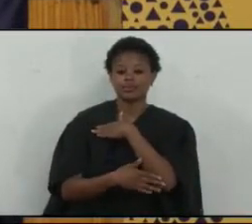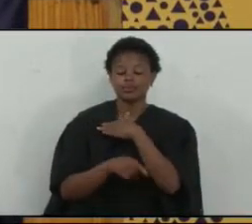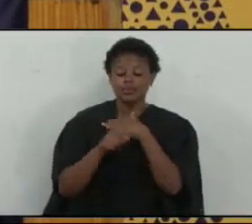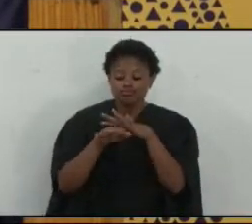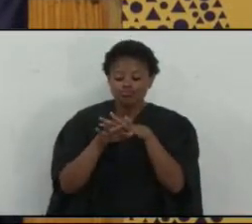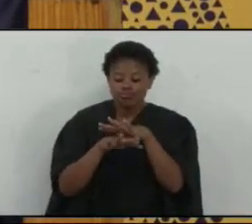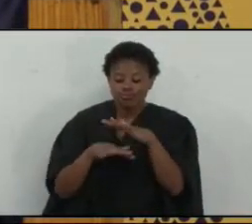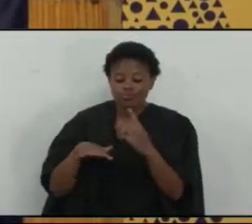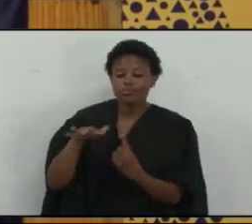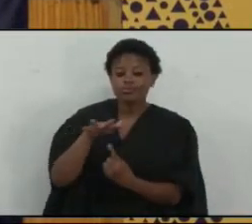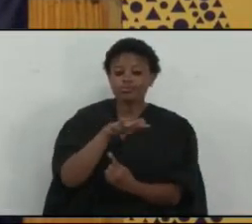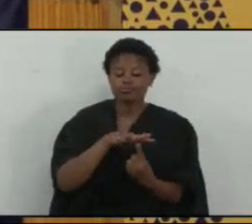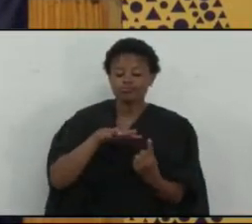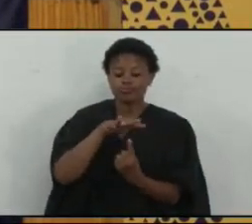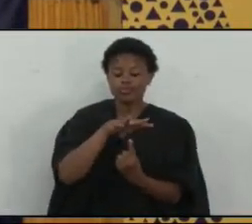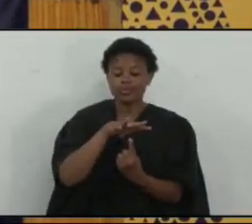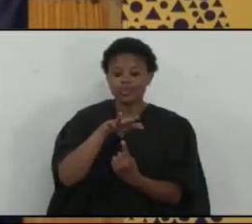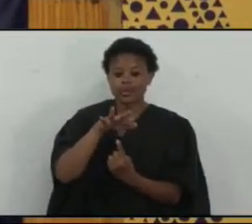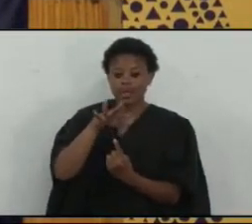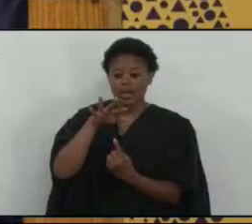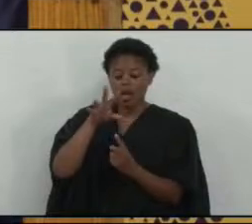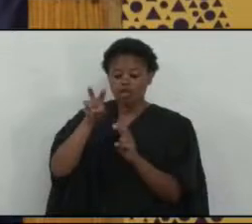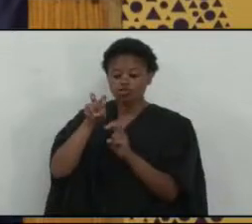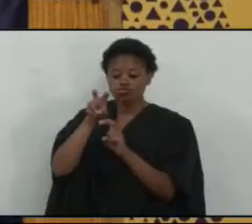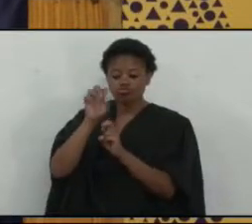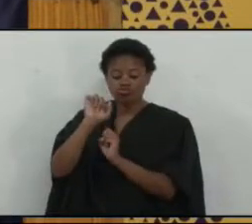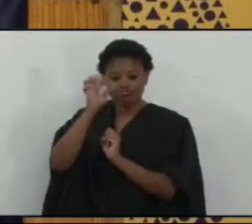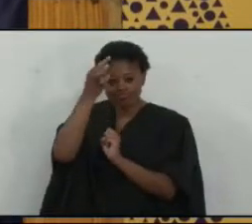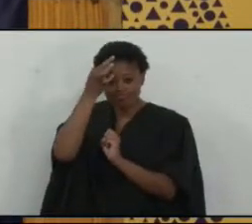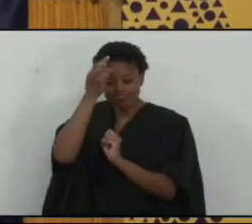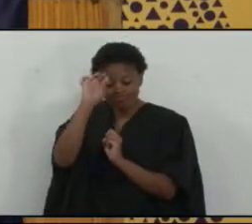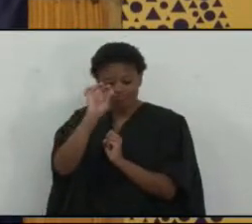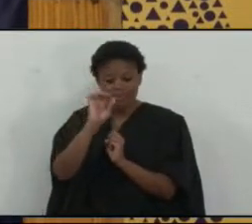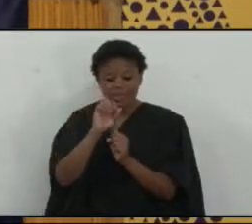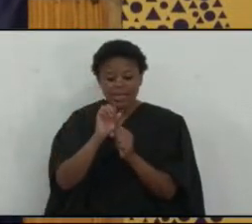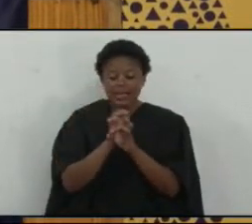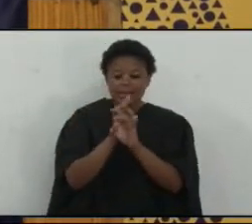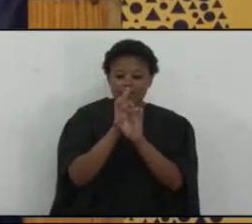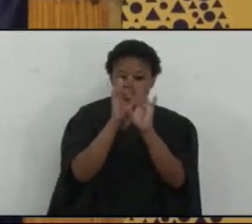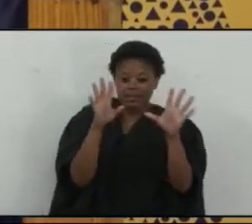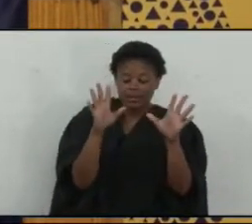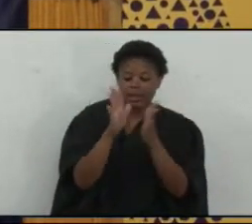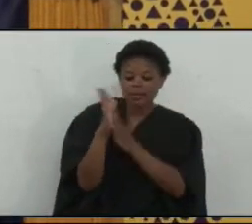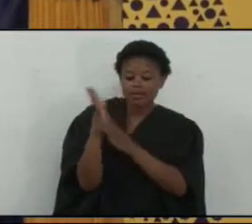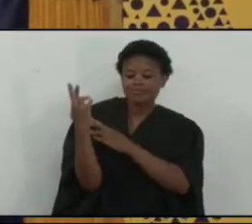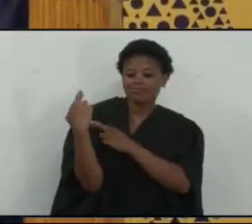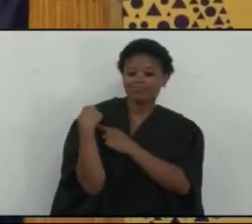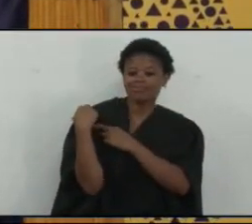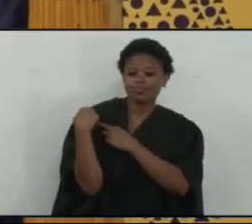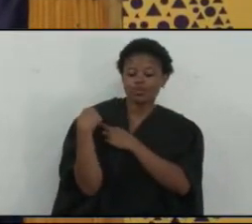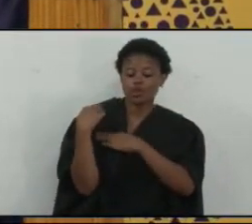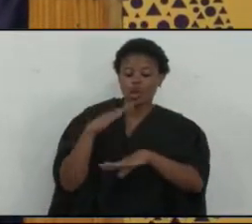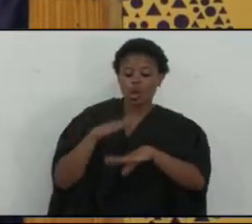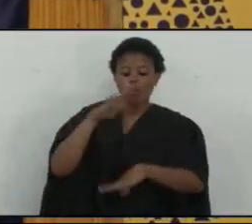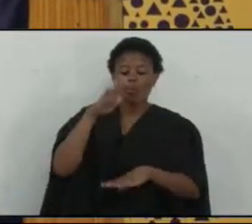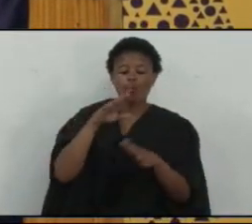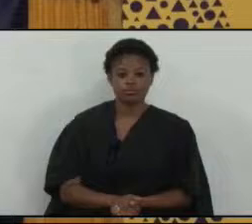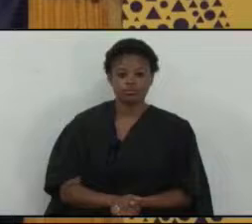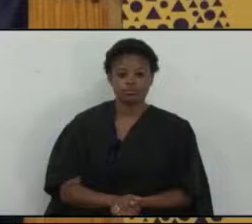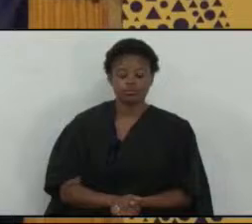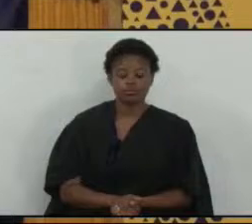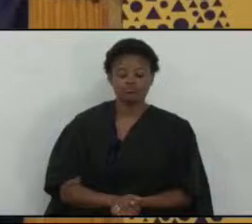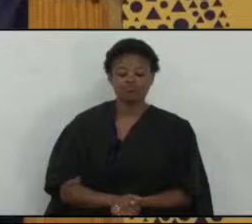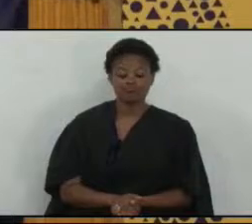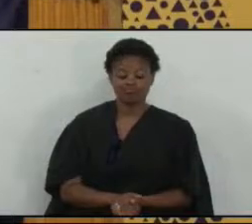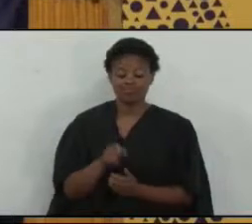the issues of governance, effective, transparent, and accountable is even more important," close quote.